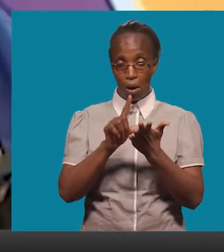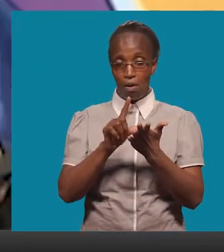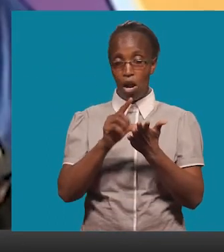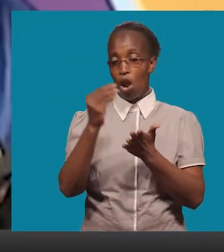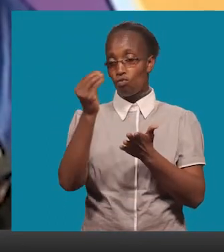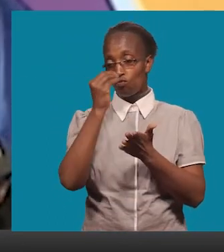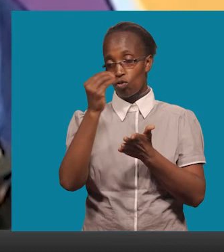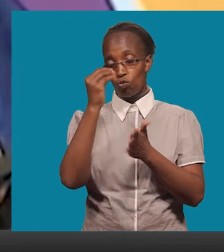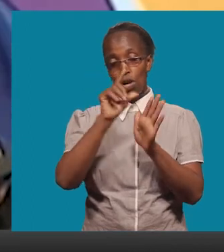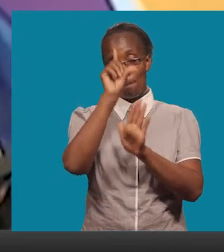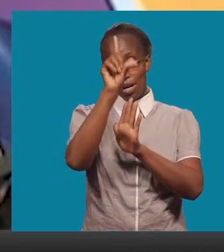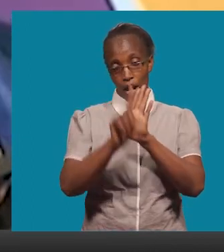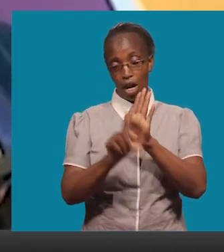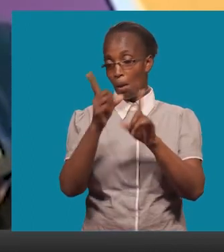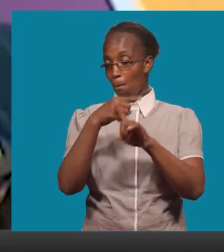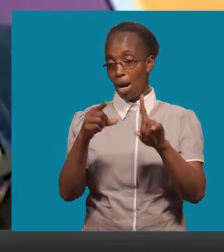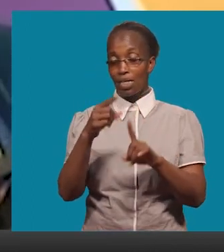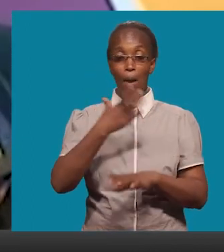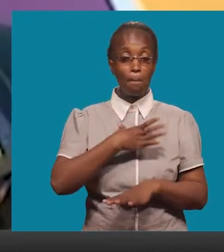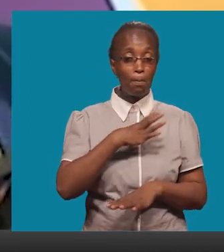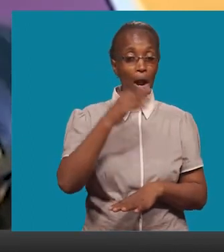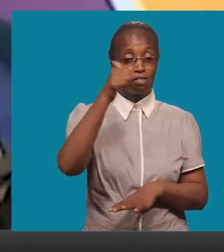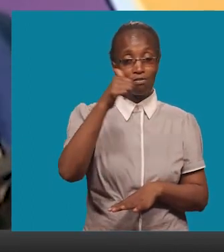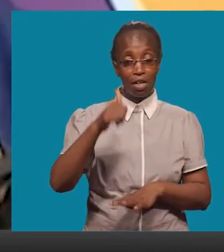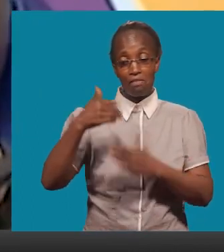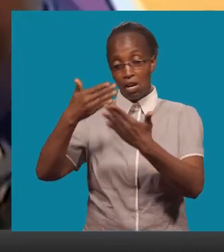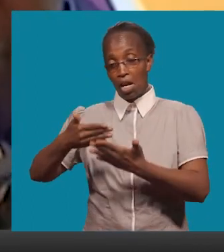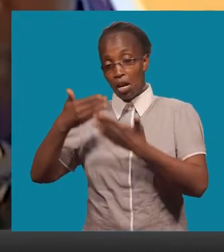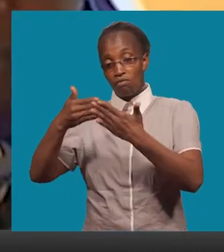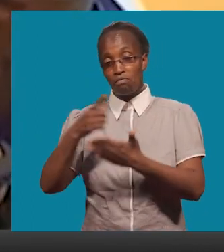lower. But we are giving you the reasons. Nobody else has been giving you the reasons.